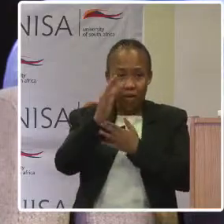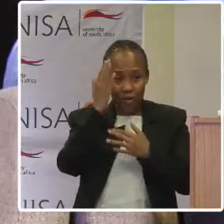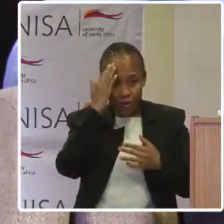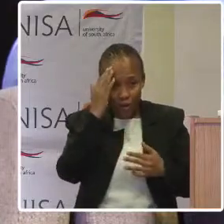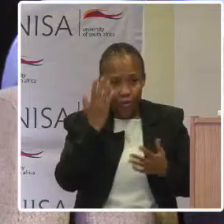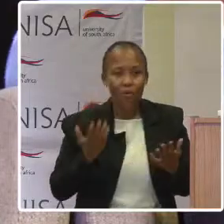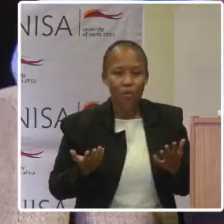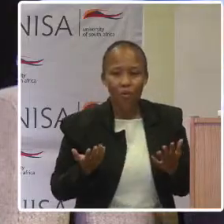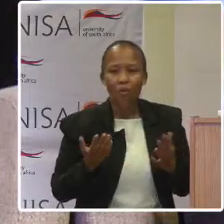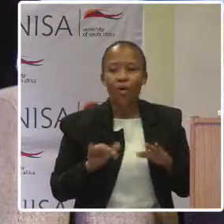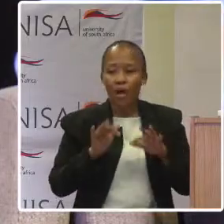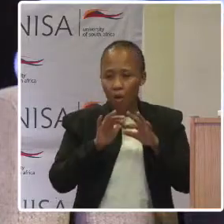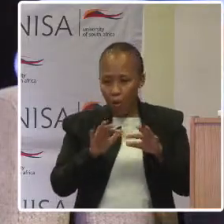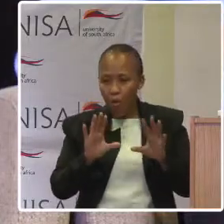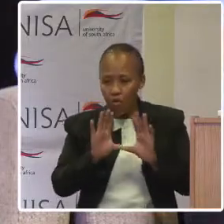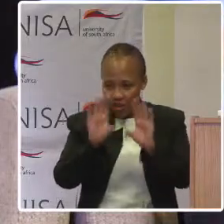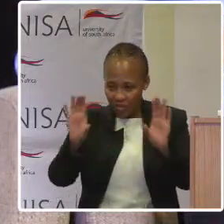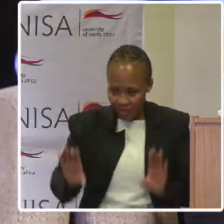And people don't know this.